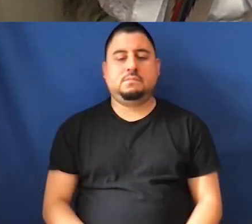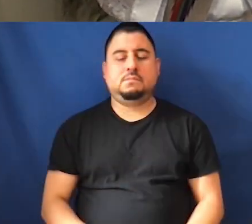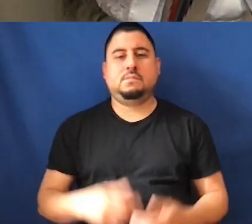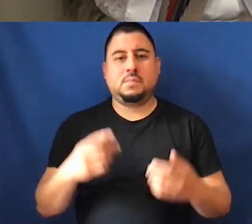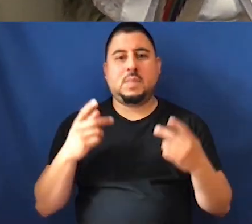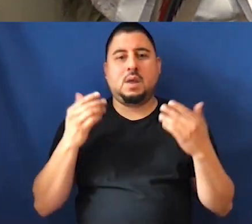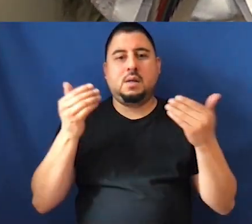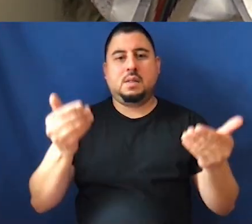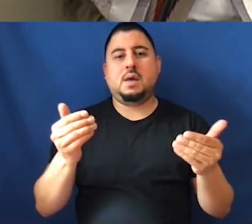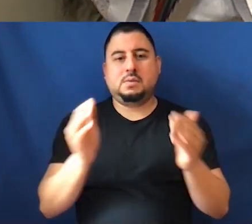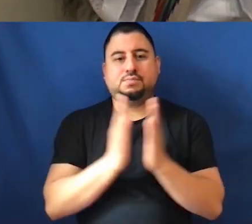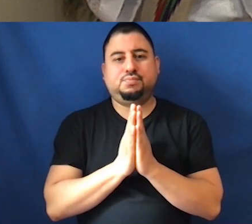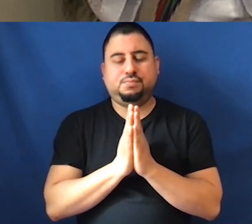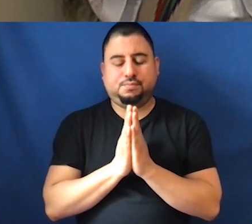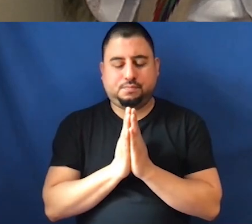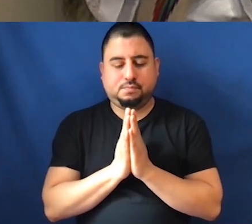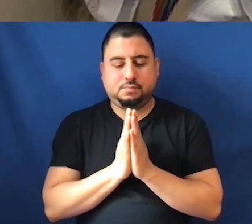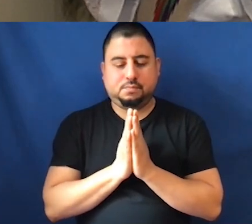Let us pray.